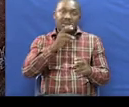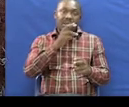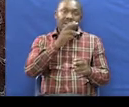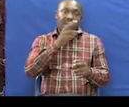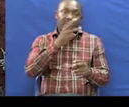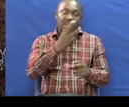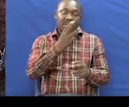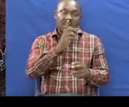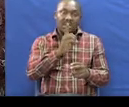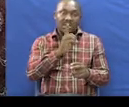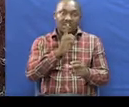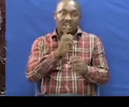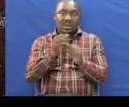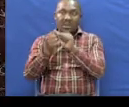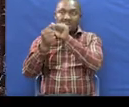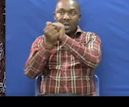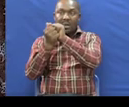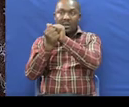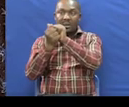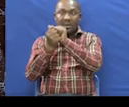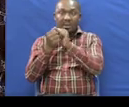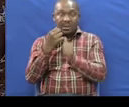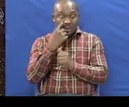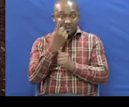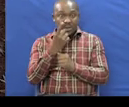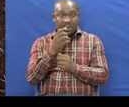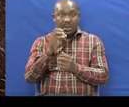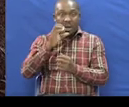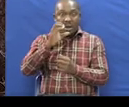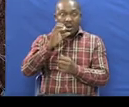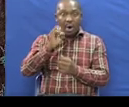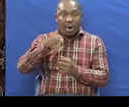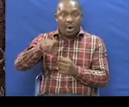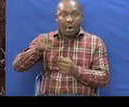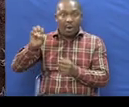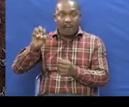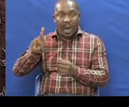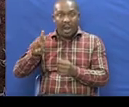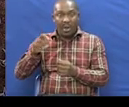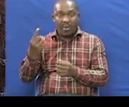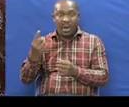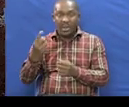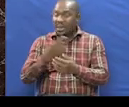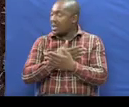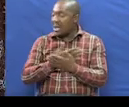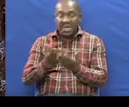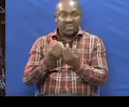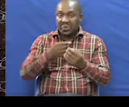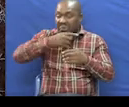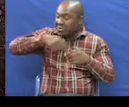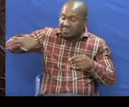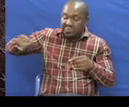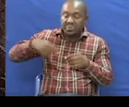So you can see copper 1 do not qualify to be called transition because the d orbital, it